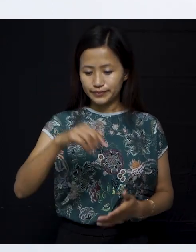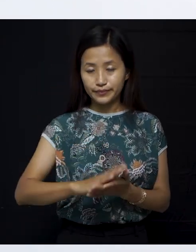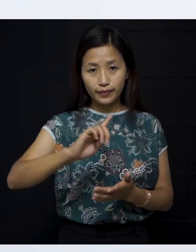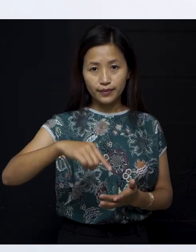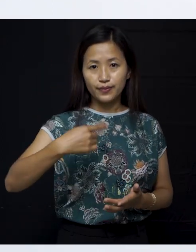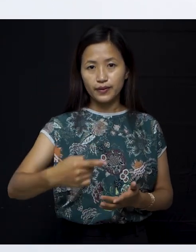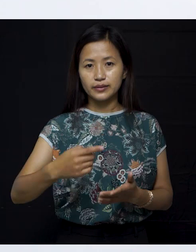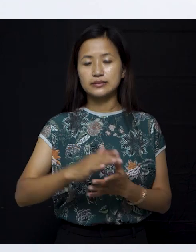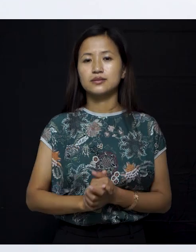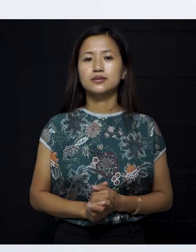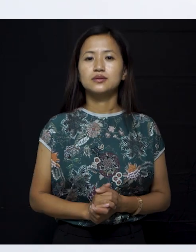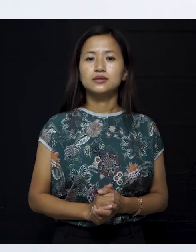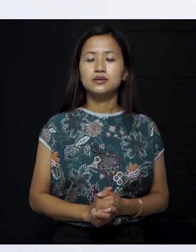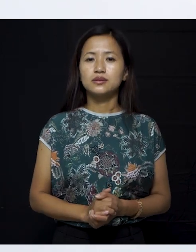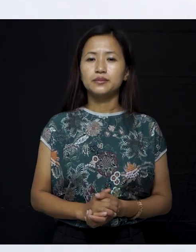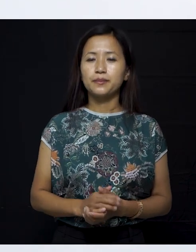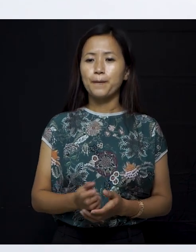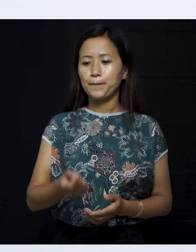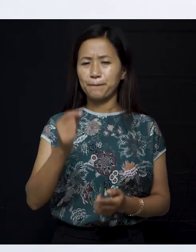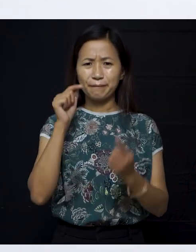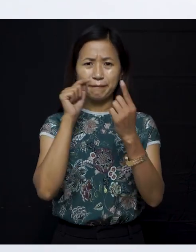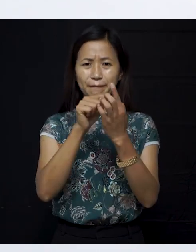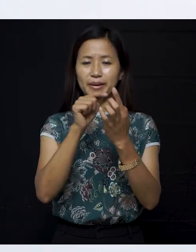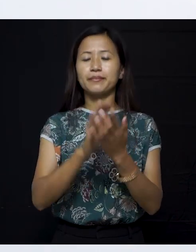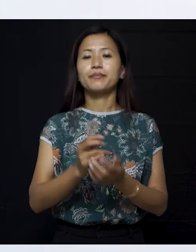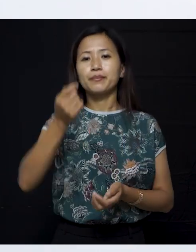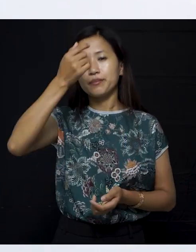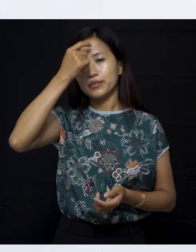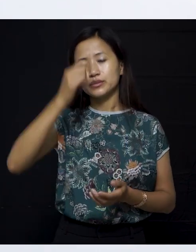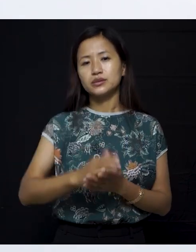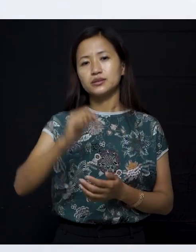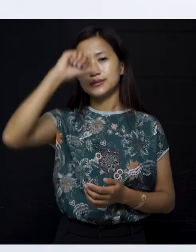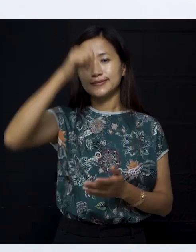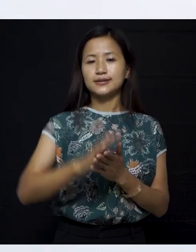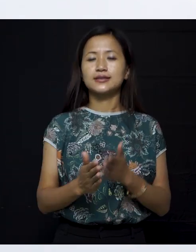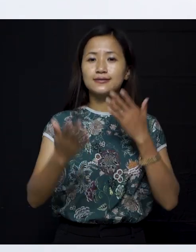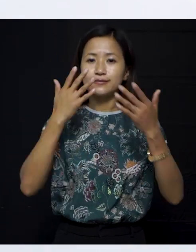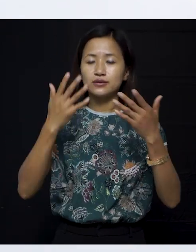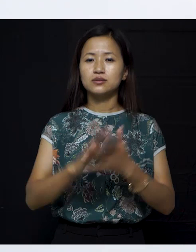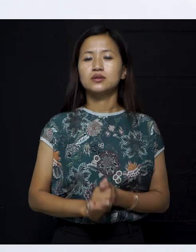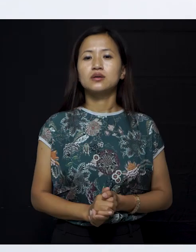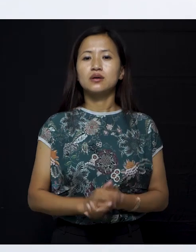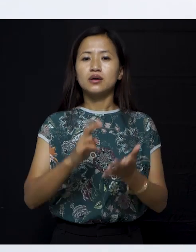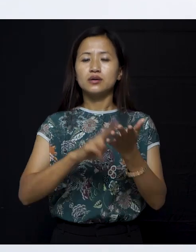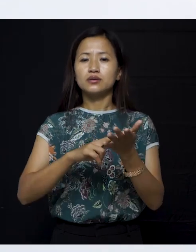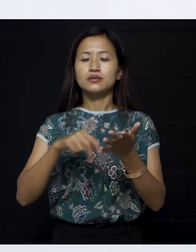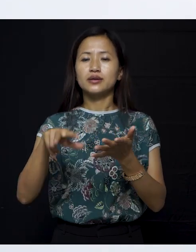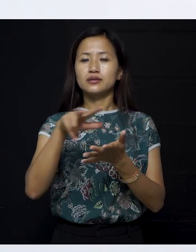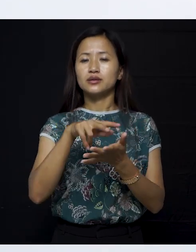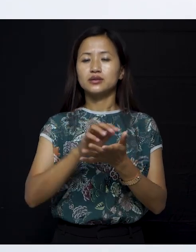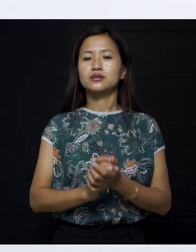next main problem that the Indians had faced was the national